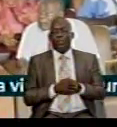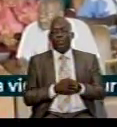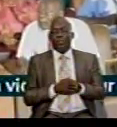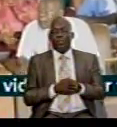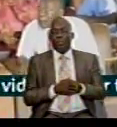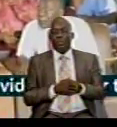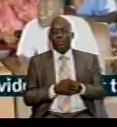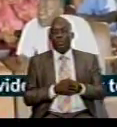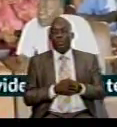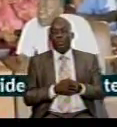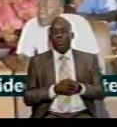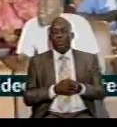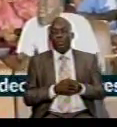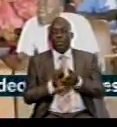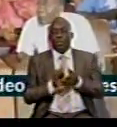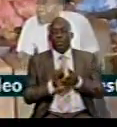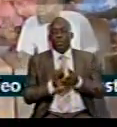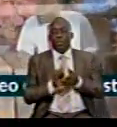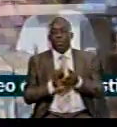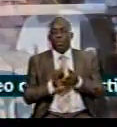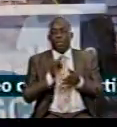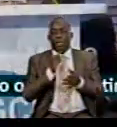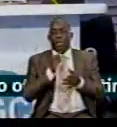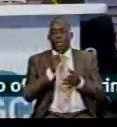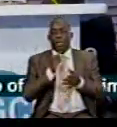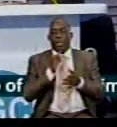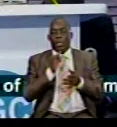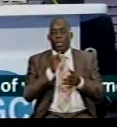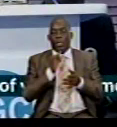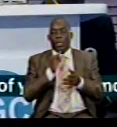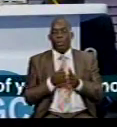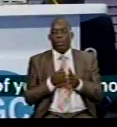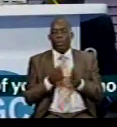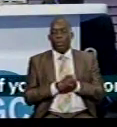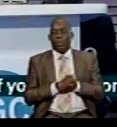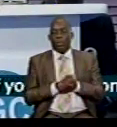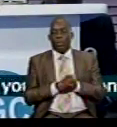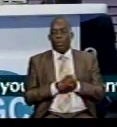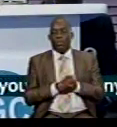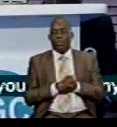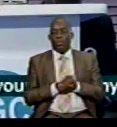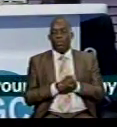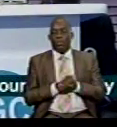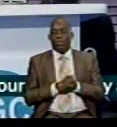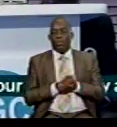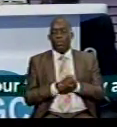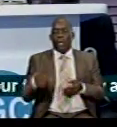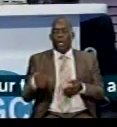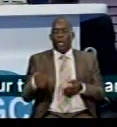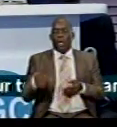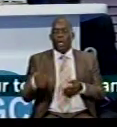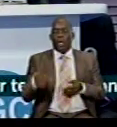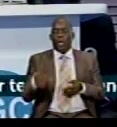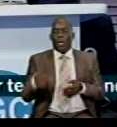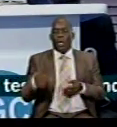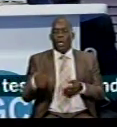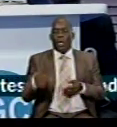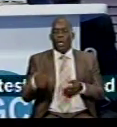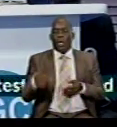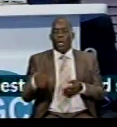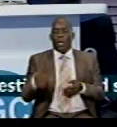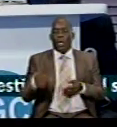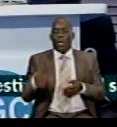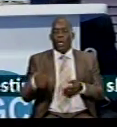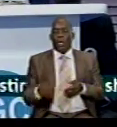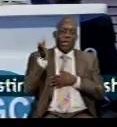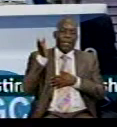That is it. C'est ça. Can okay. Another one, right at the back there. Il y a encore le cri là-bas